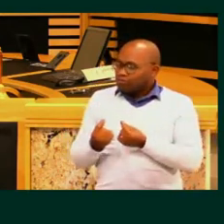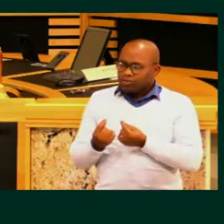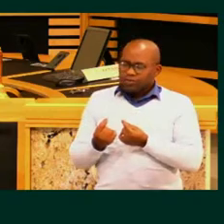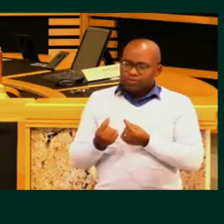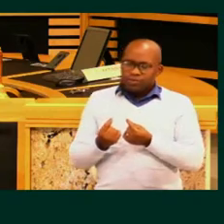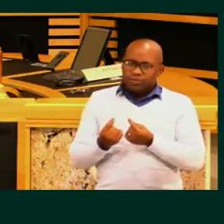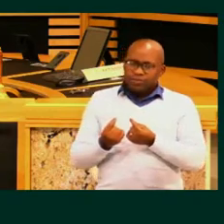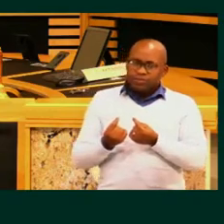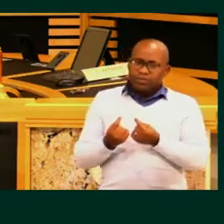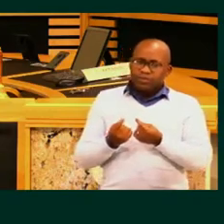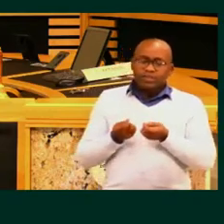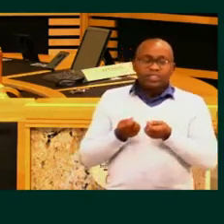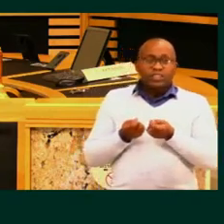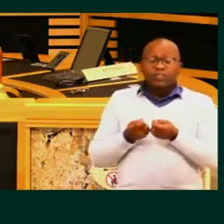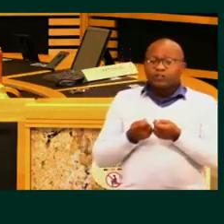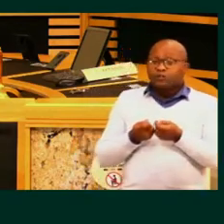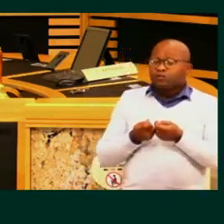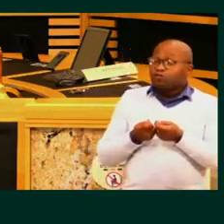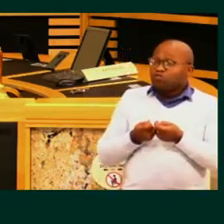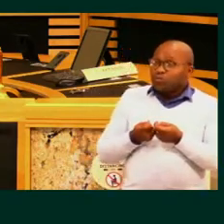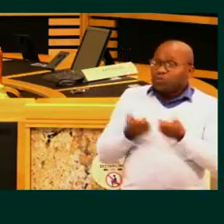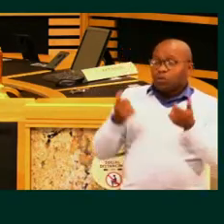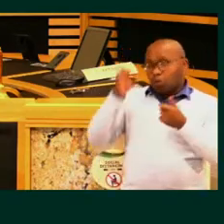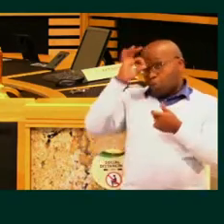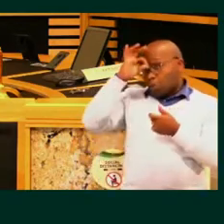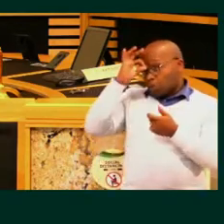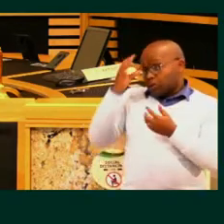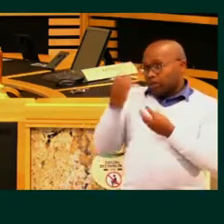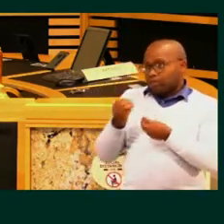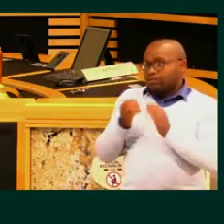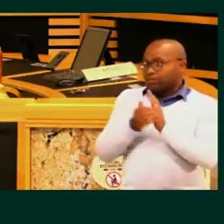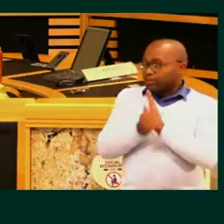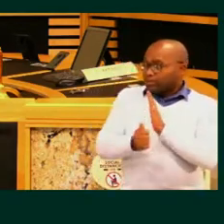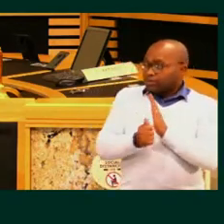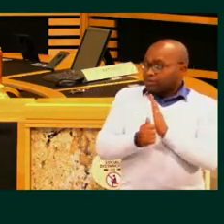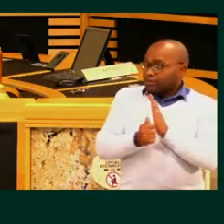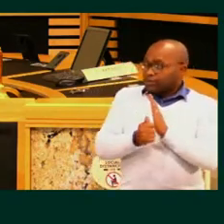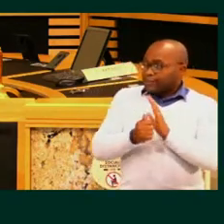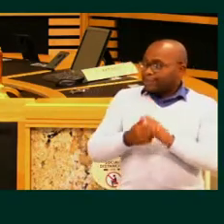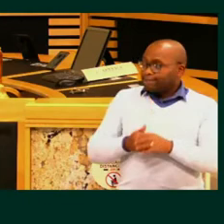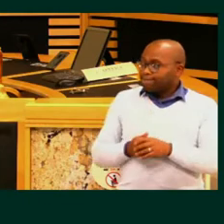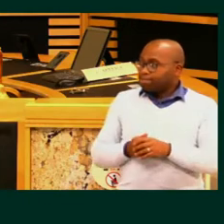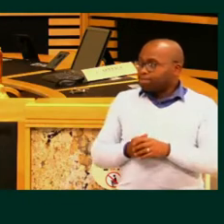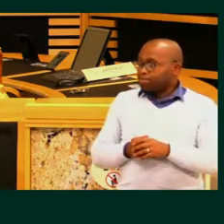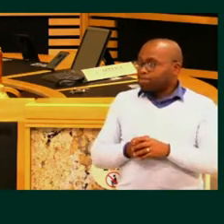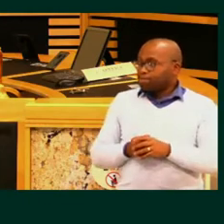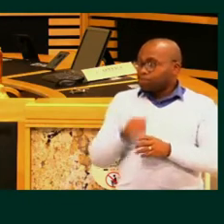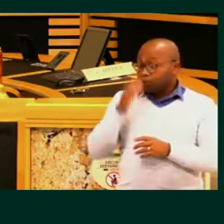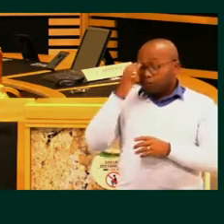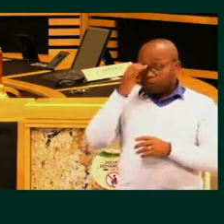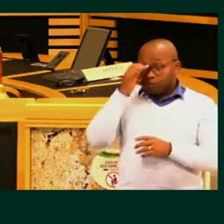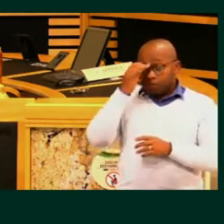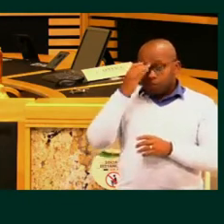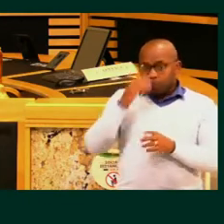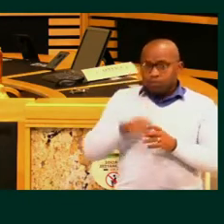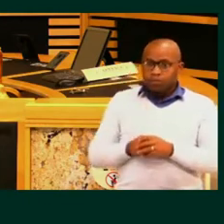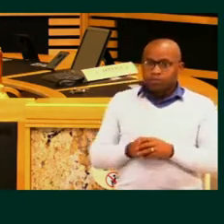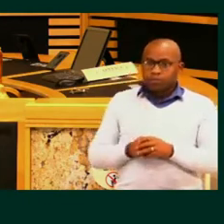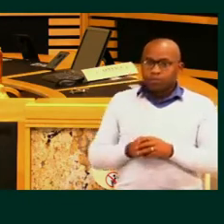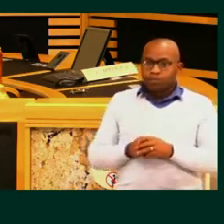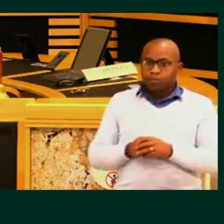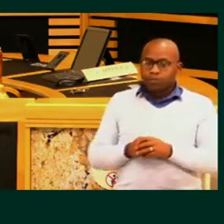established at police stations we have been trying for that it has not been happening the commission of